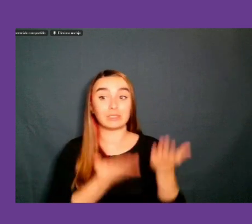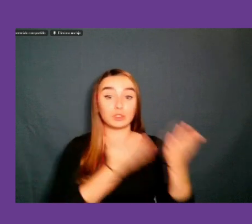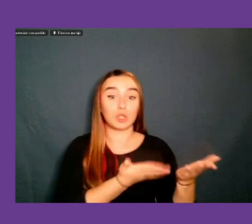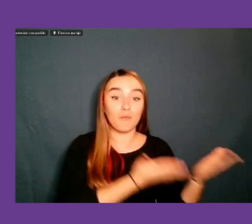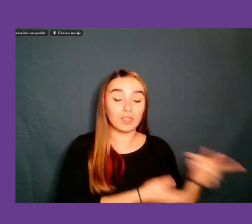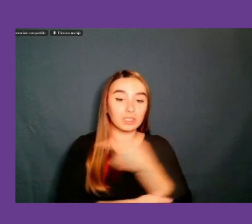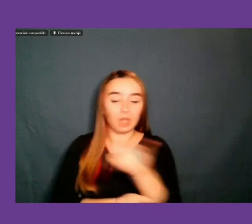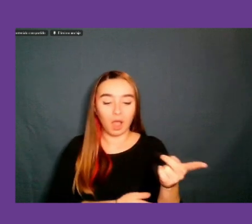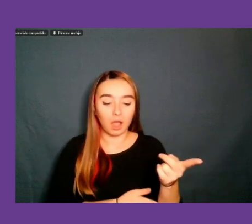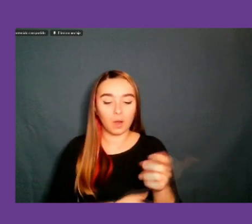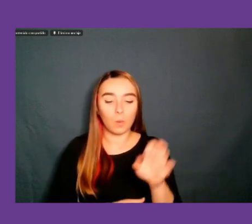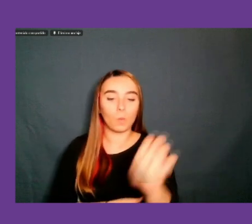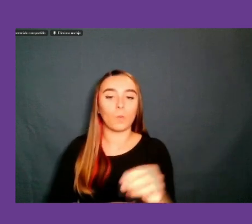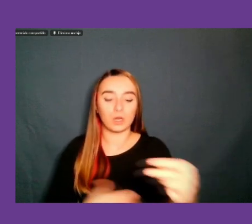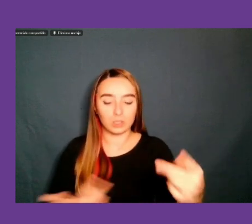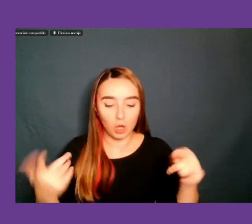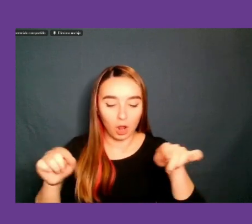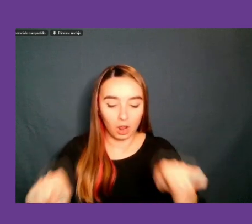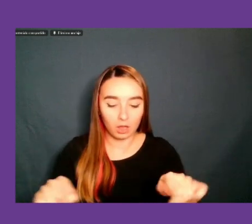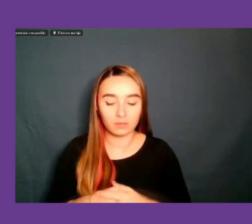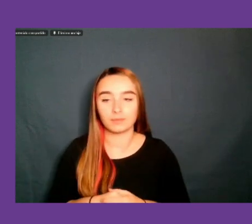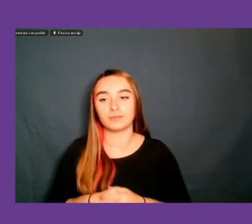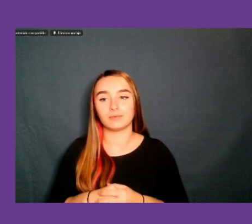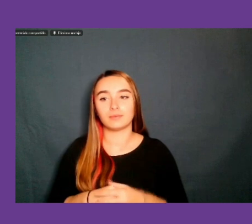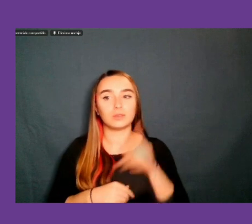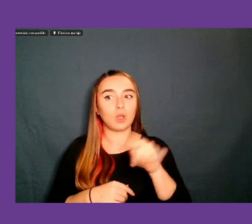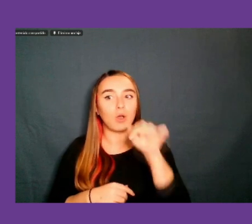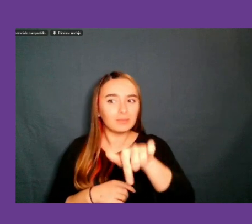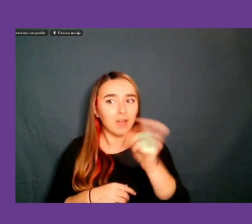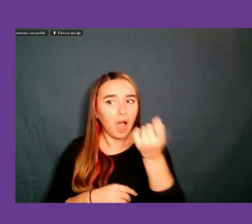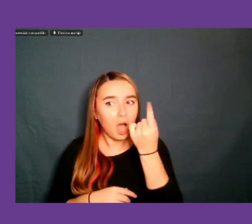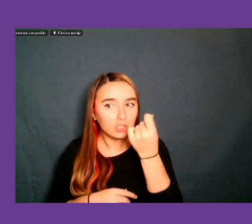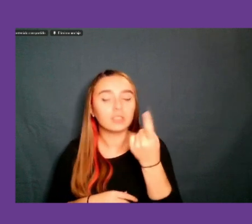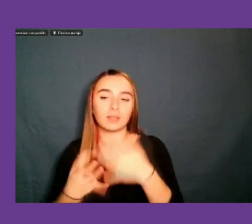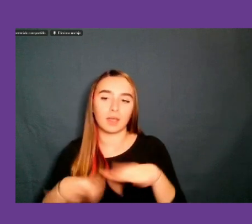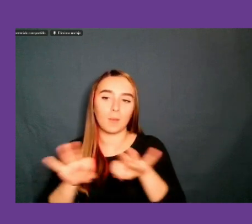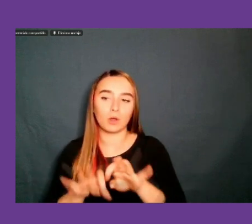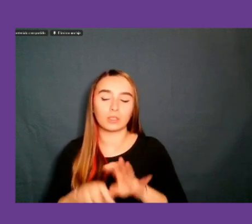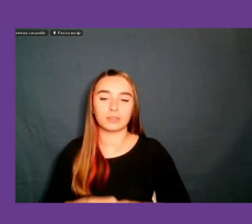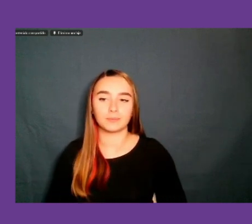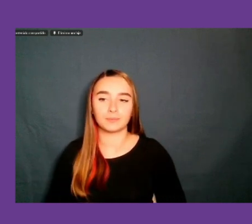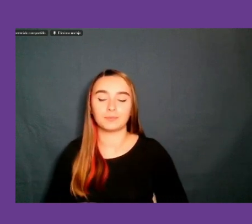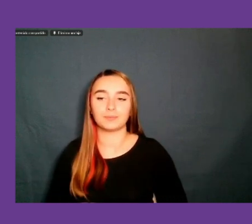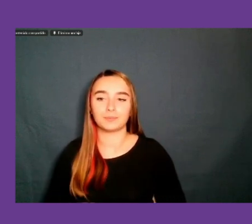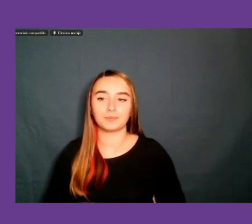outcome of this. This is important to understand that. And in fact, I